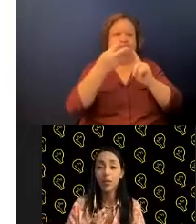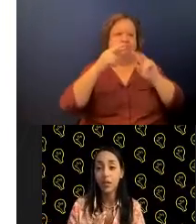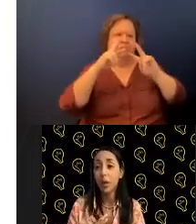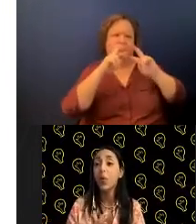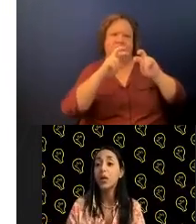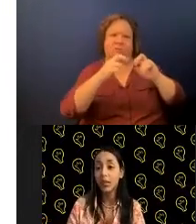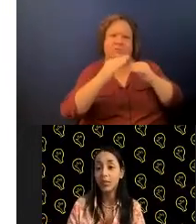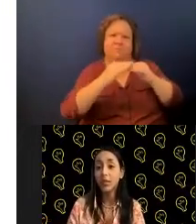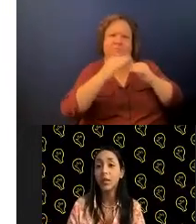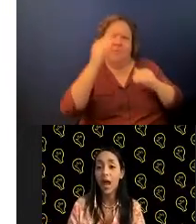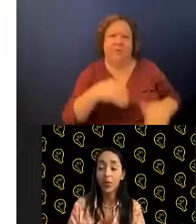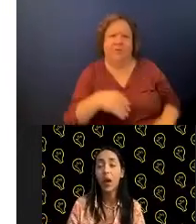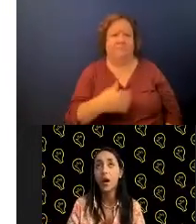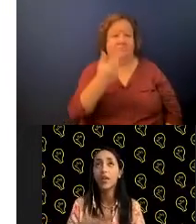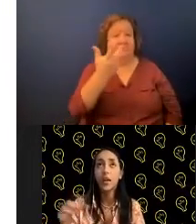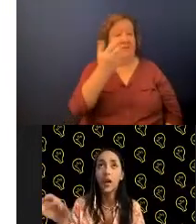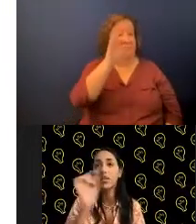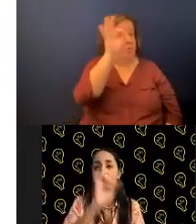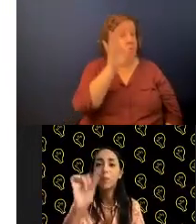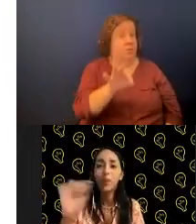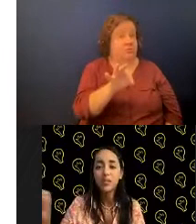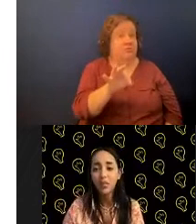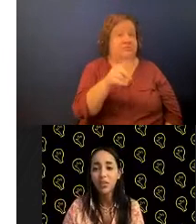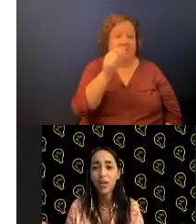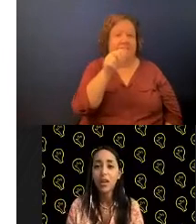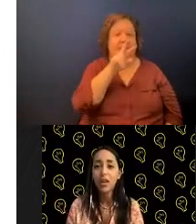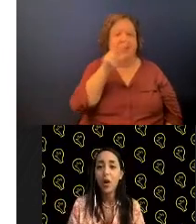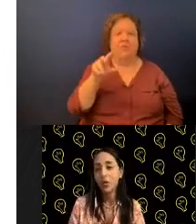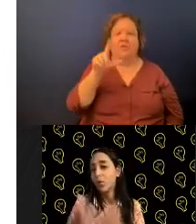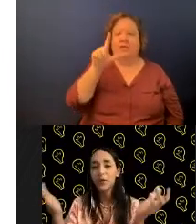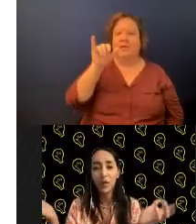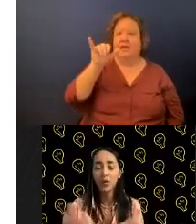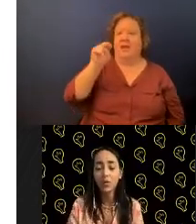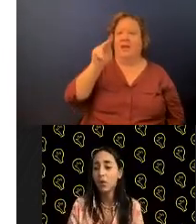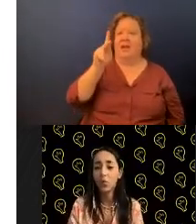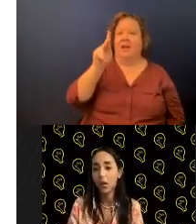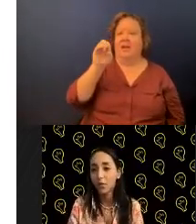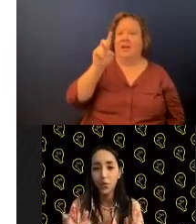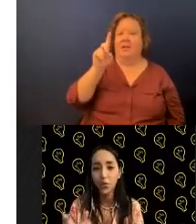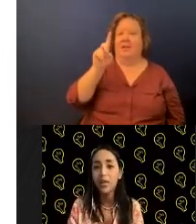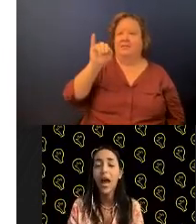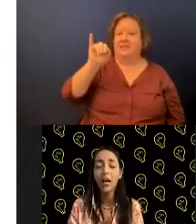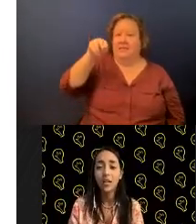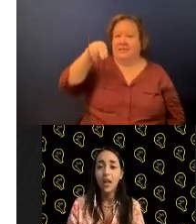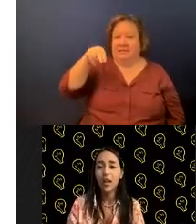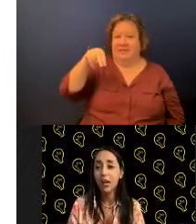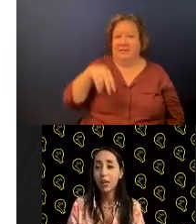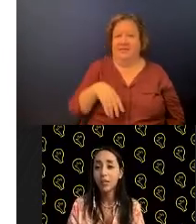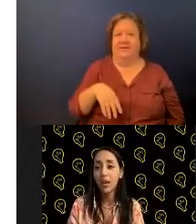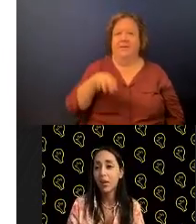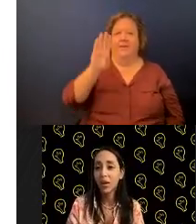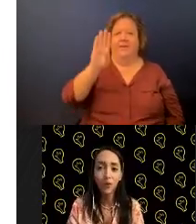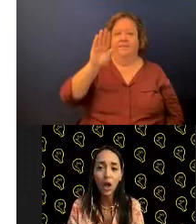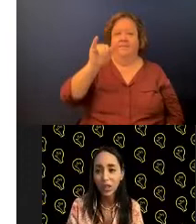on Instagram or LinkedIn. We are there as the Beast Nation, or you can find me also in whatever social media as